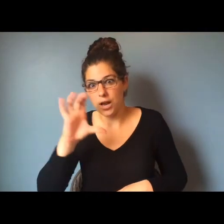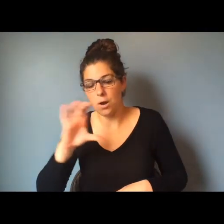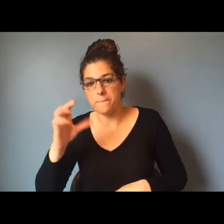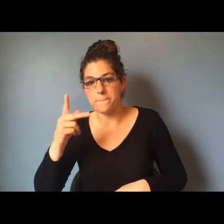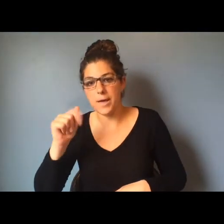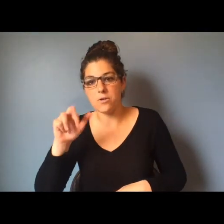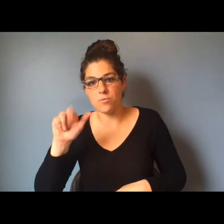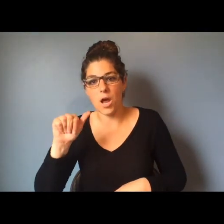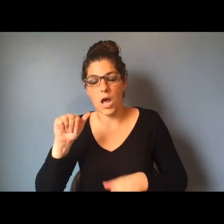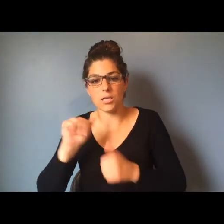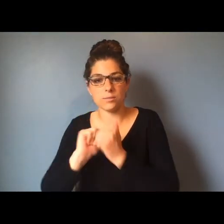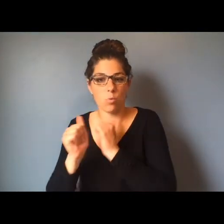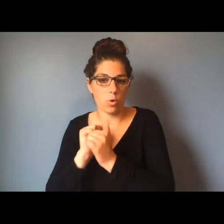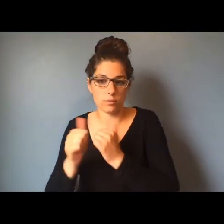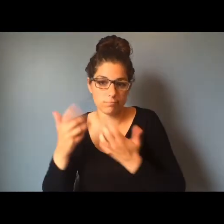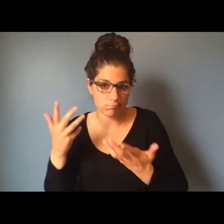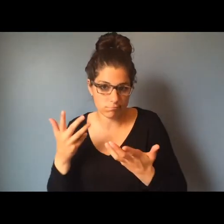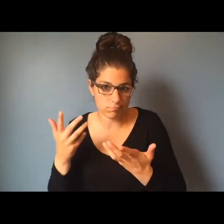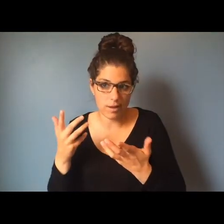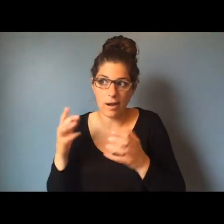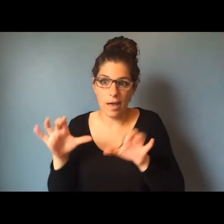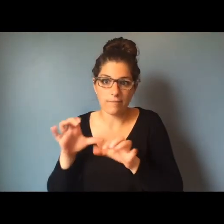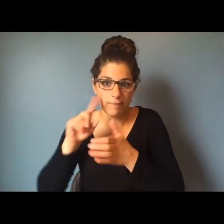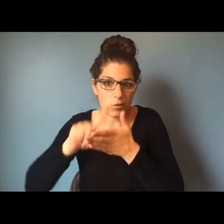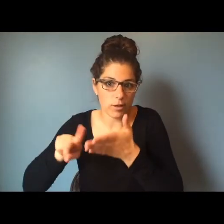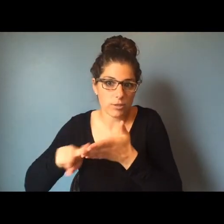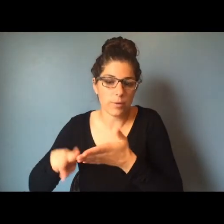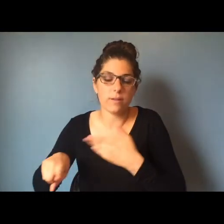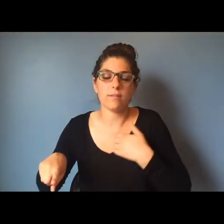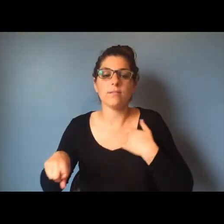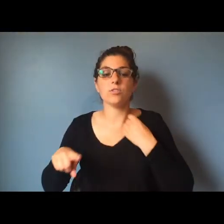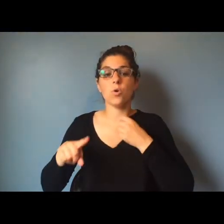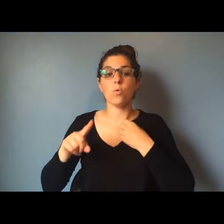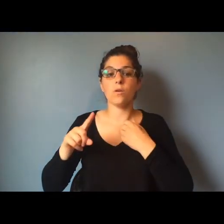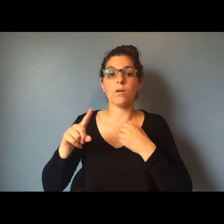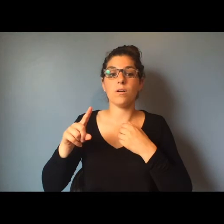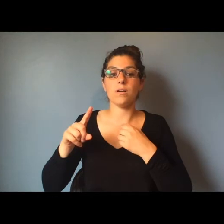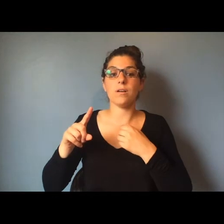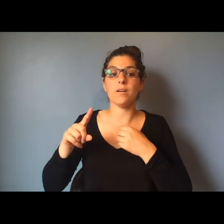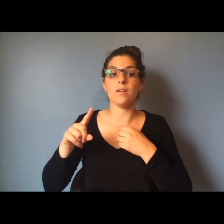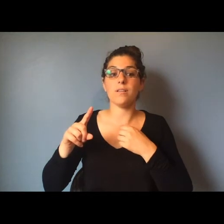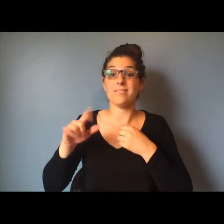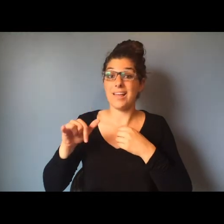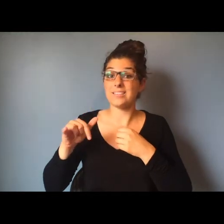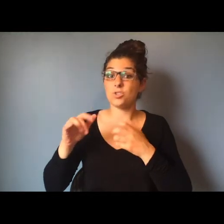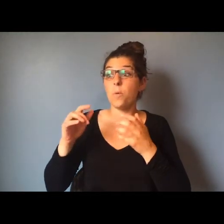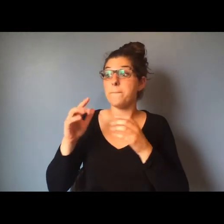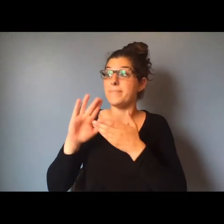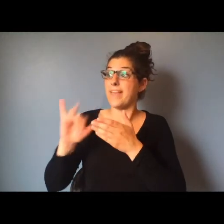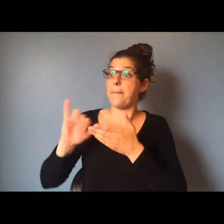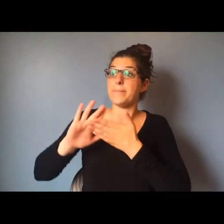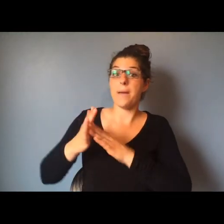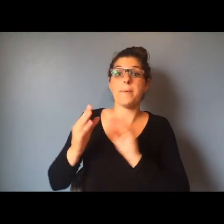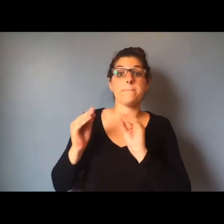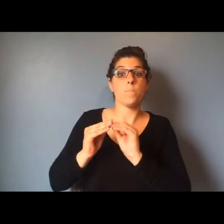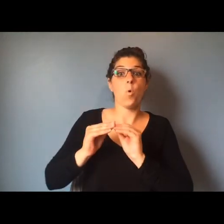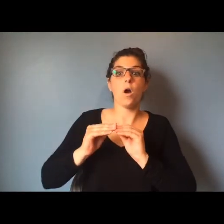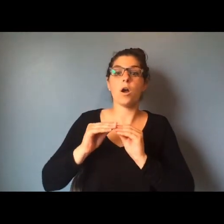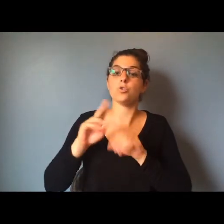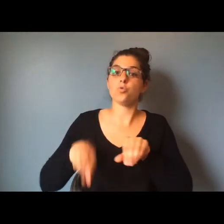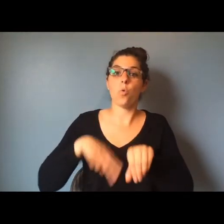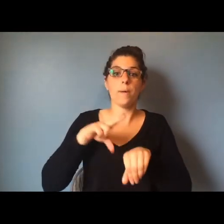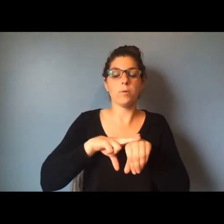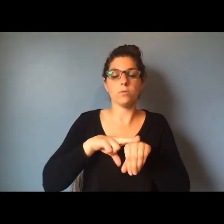para sports, right, and actively look into it. So it being alongside it and mainstreaming it is, I think, really, really